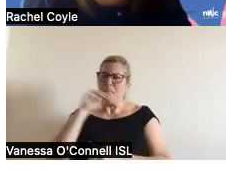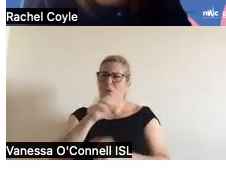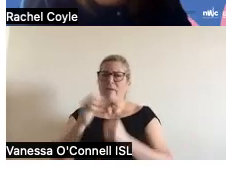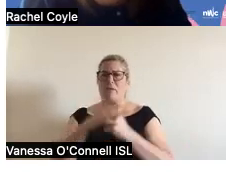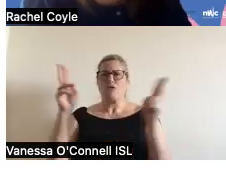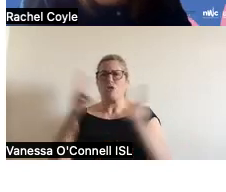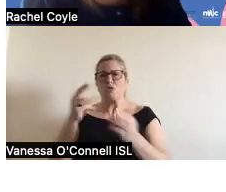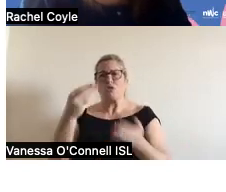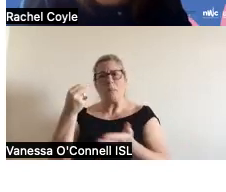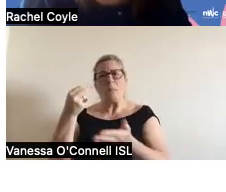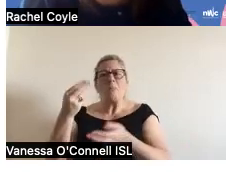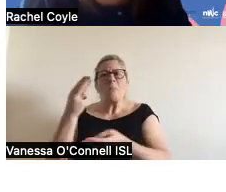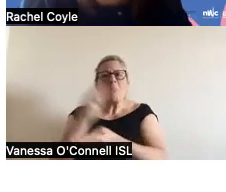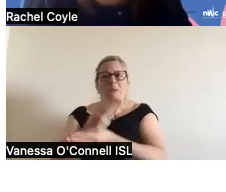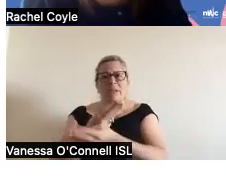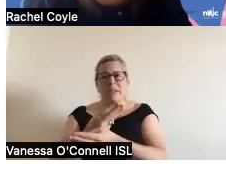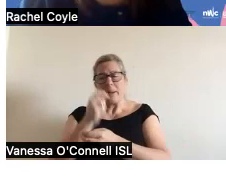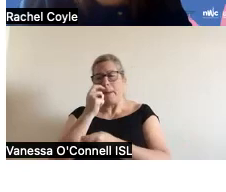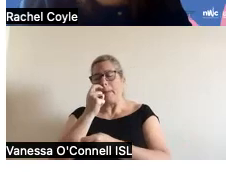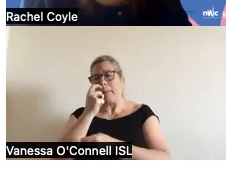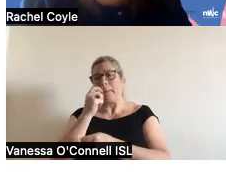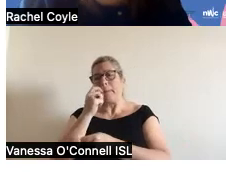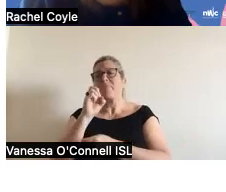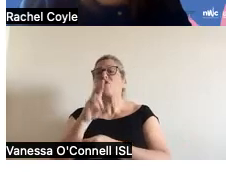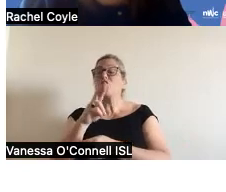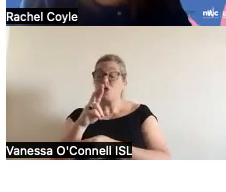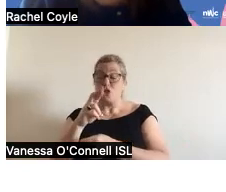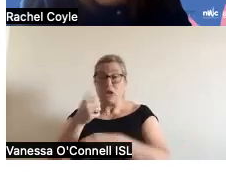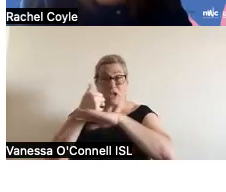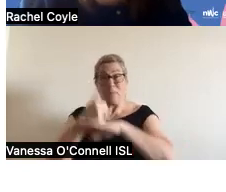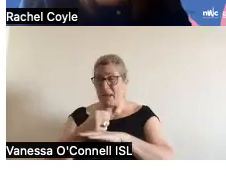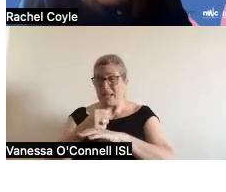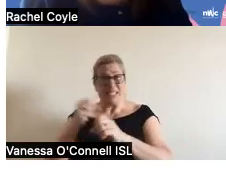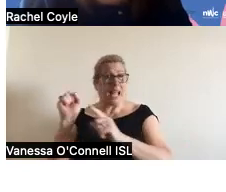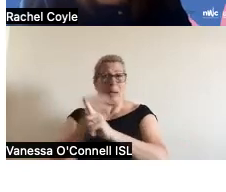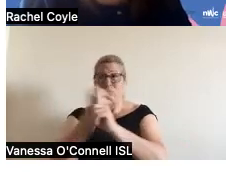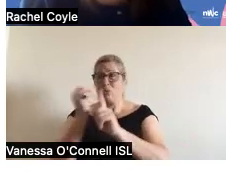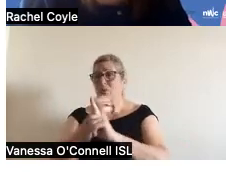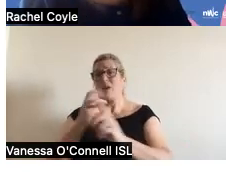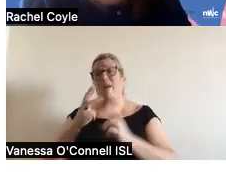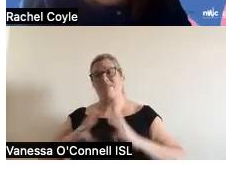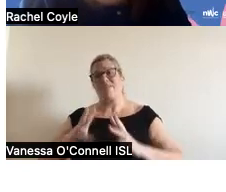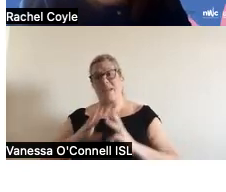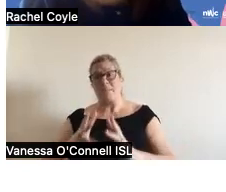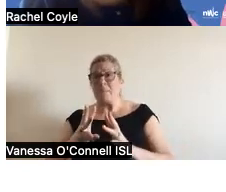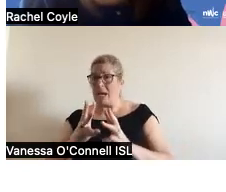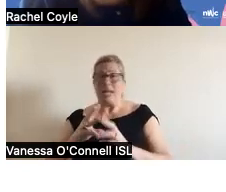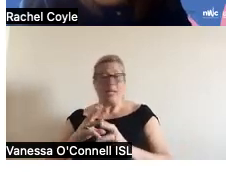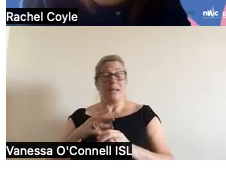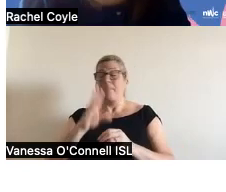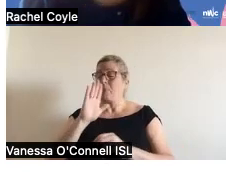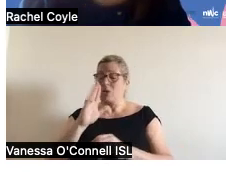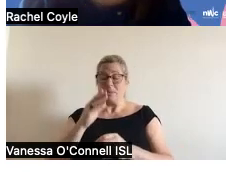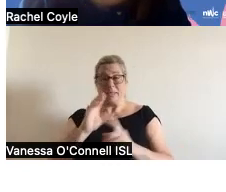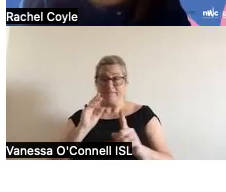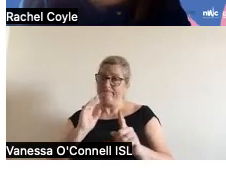participation. Gender-based abuse of female politicians has to be tackled. Family-friendly policies need to be adopted, and women need